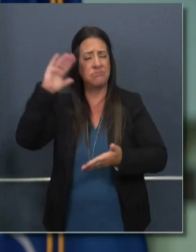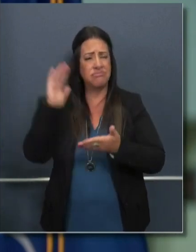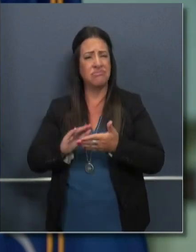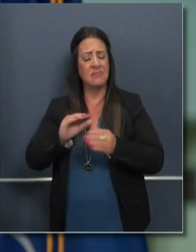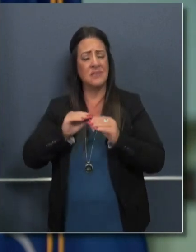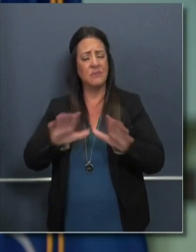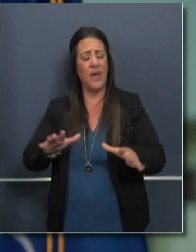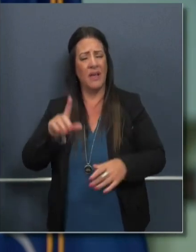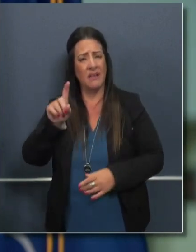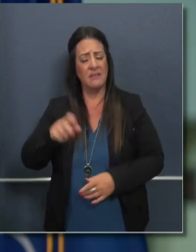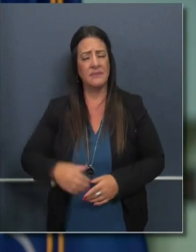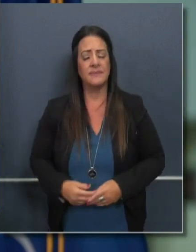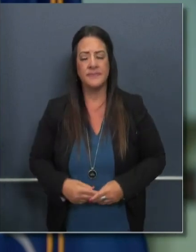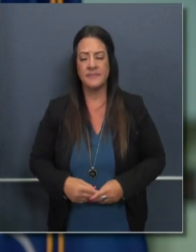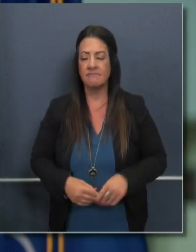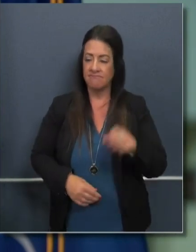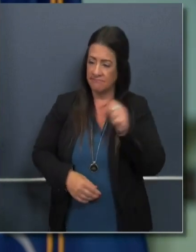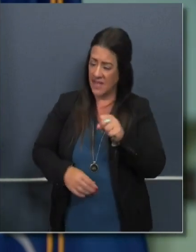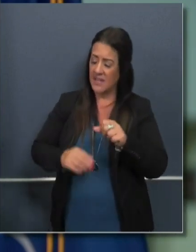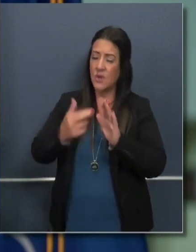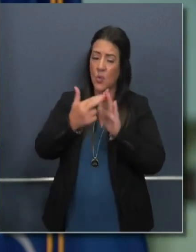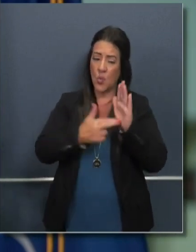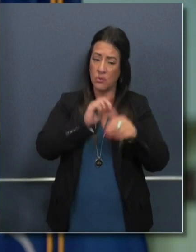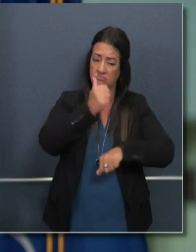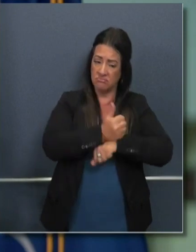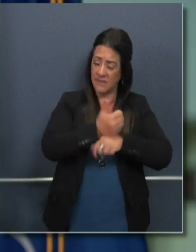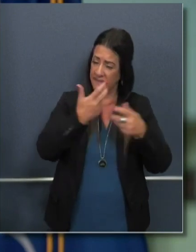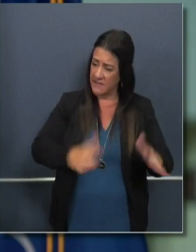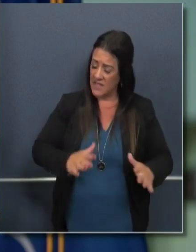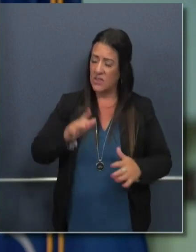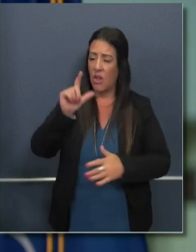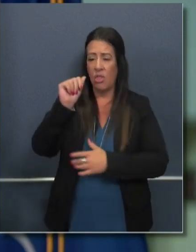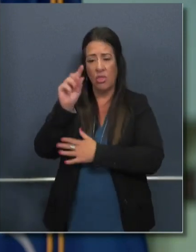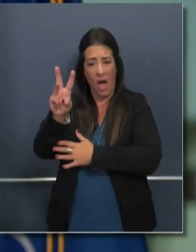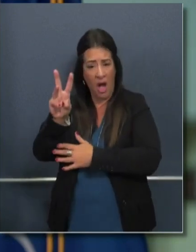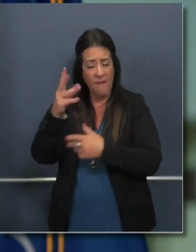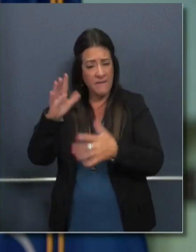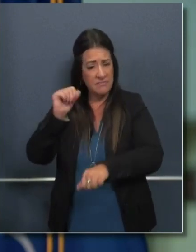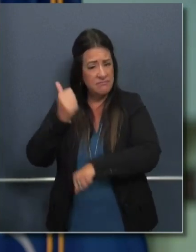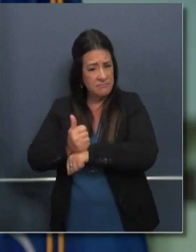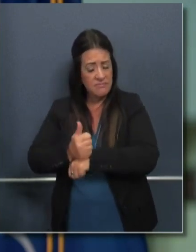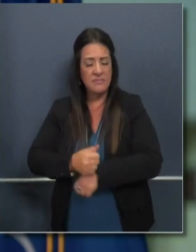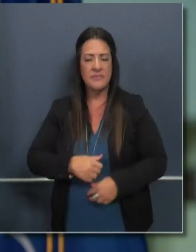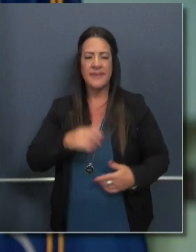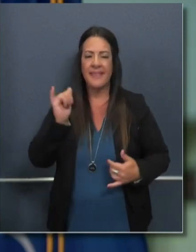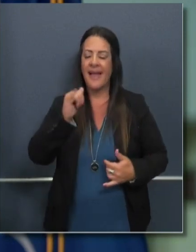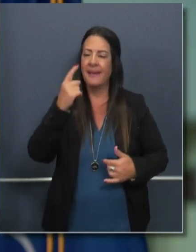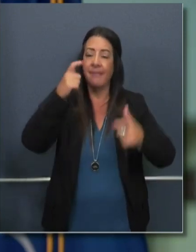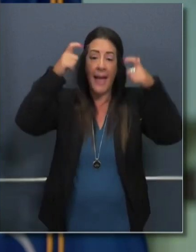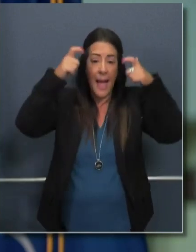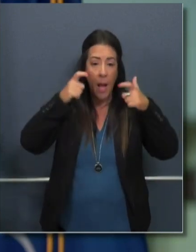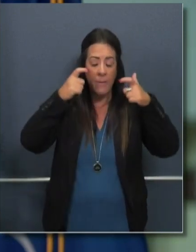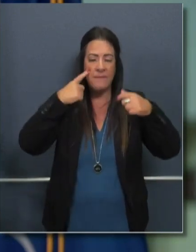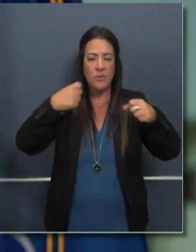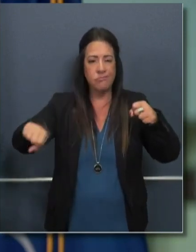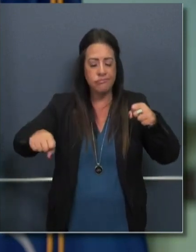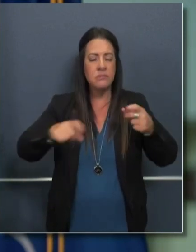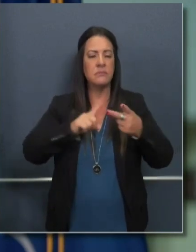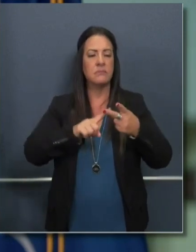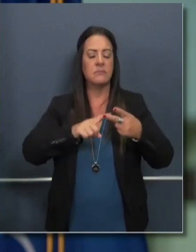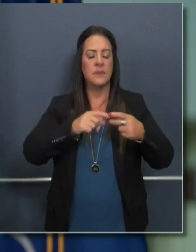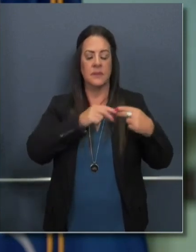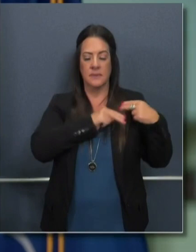look, when rules are in place, laws are on the books, be it wearing a seatbelt, wearing a helmet. Our